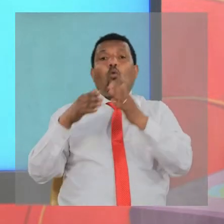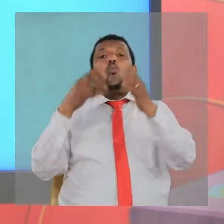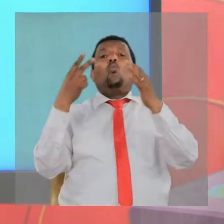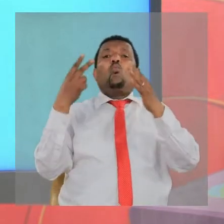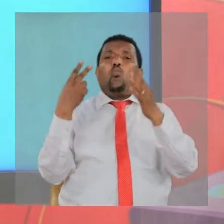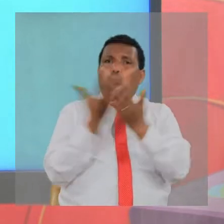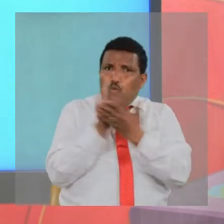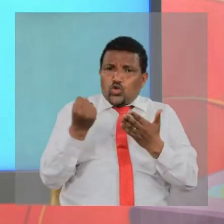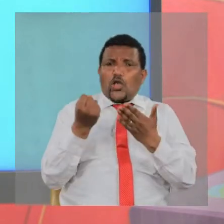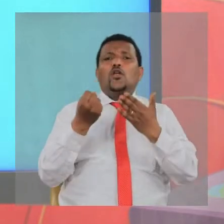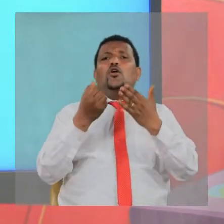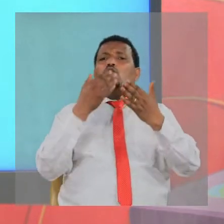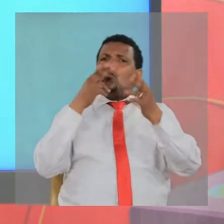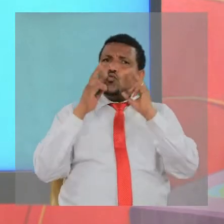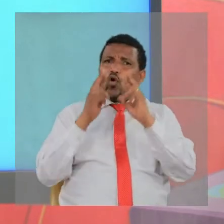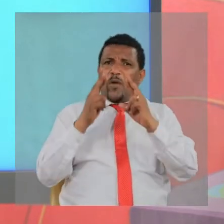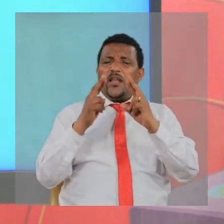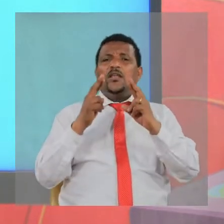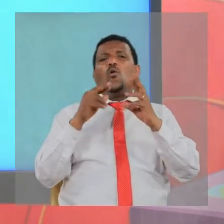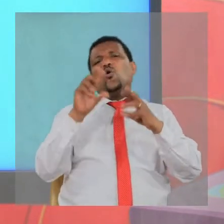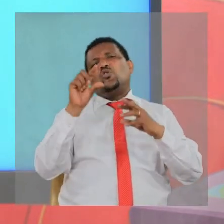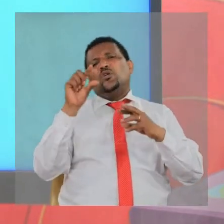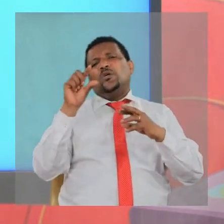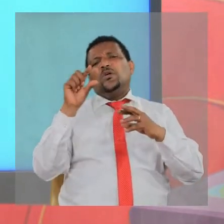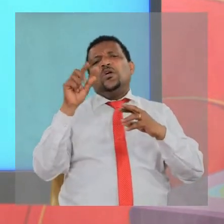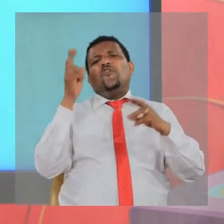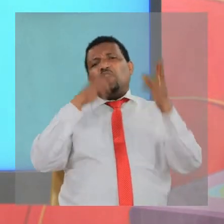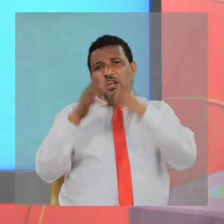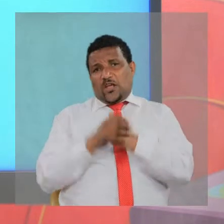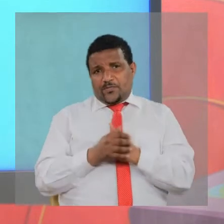bought are normal or inferior.